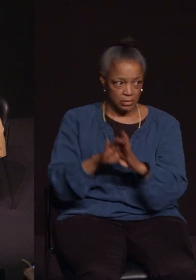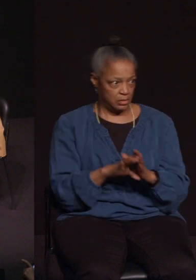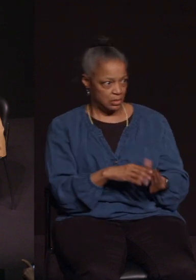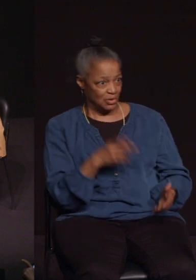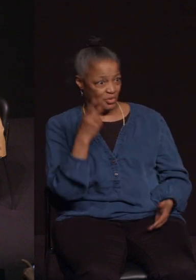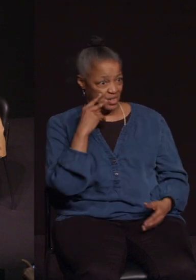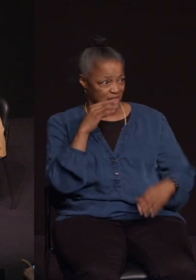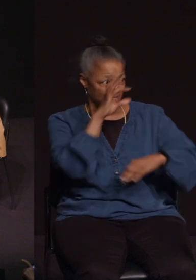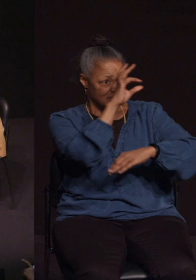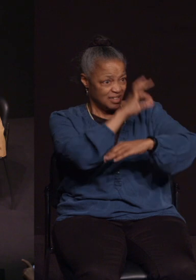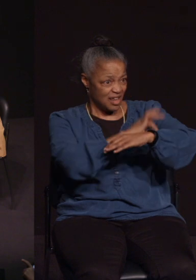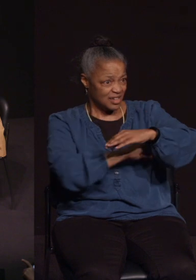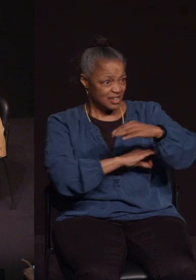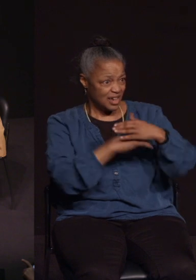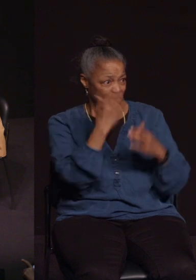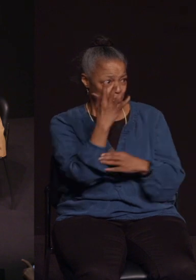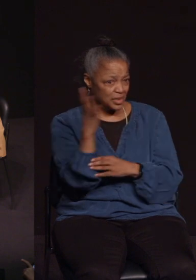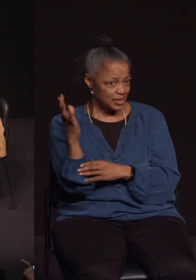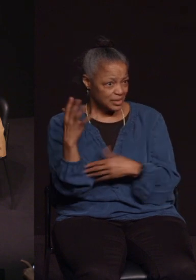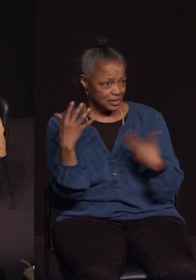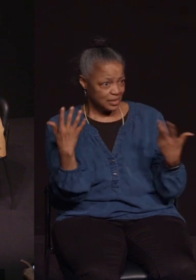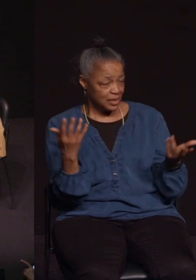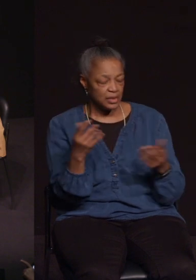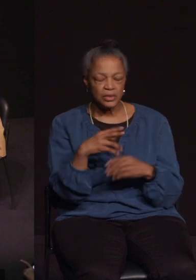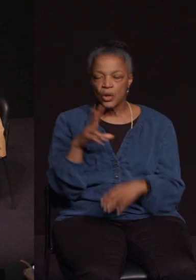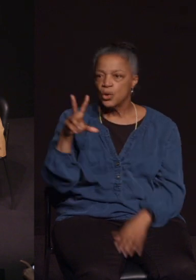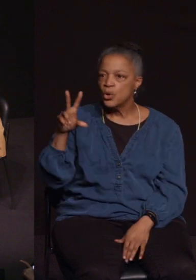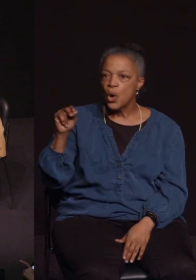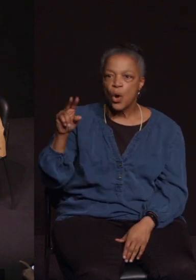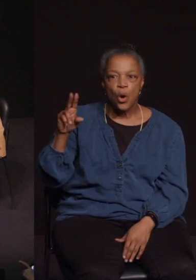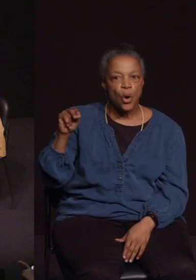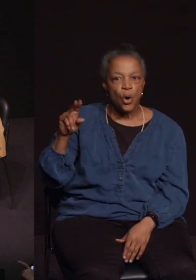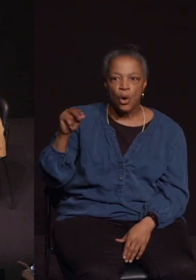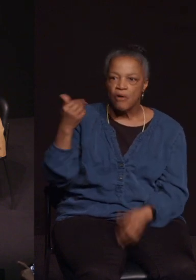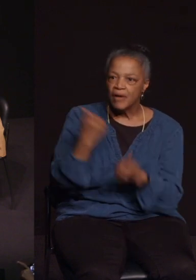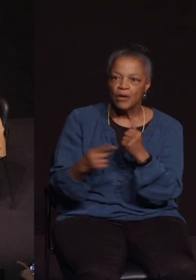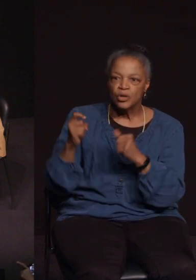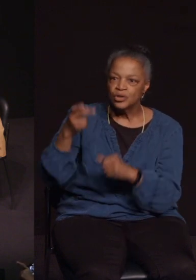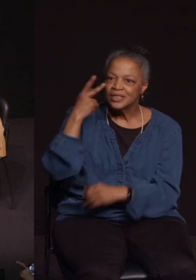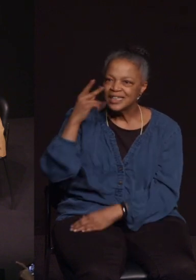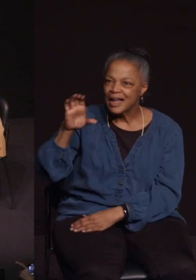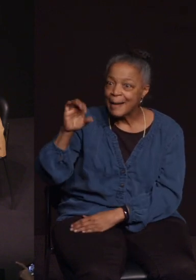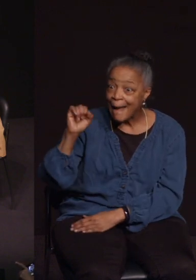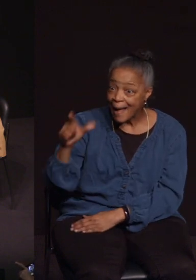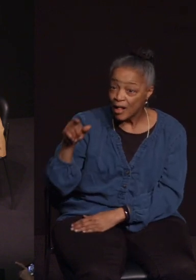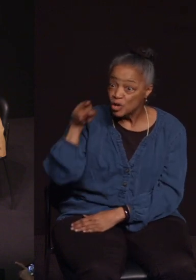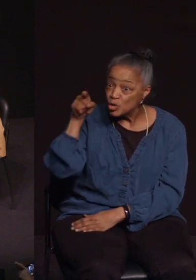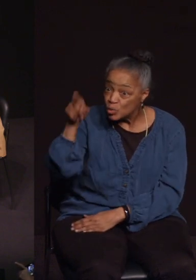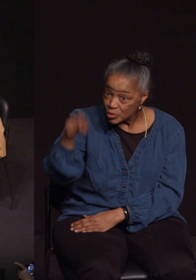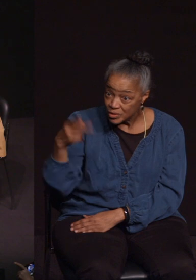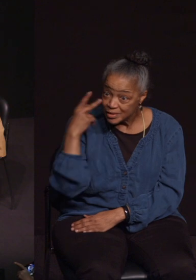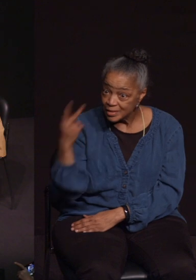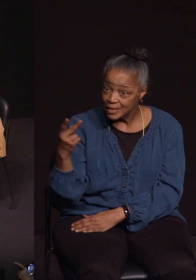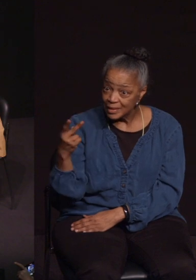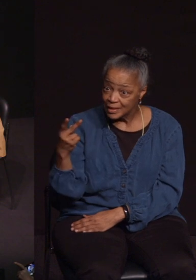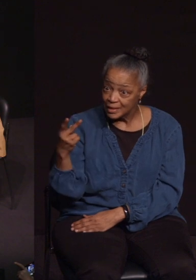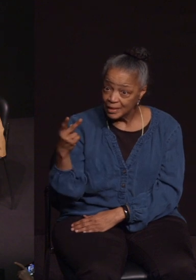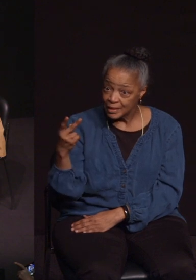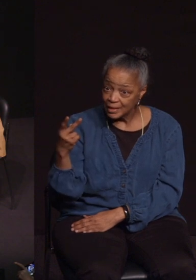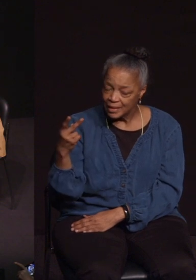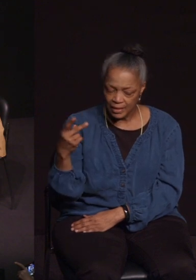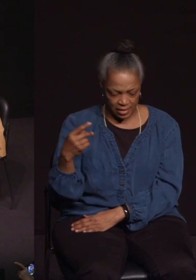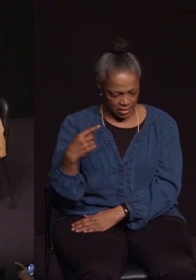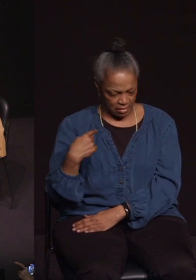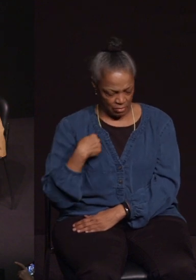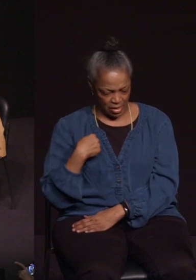see the sunset. We see the trees. He like, nah, if anybody should see it, Cal, I would think you would see it. So me,